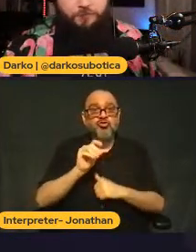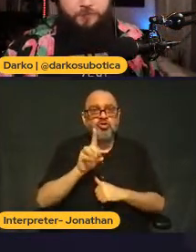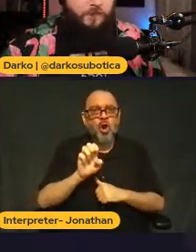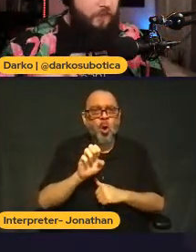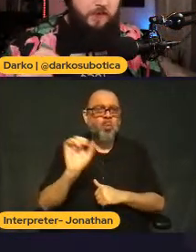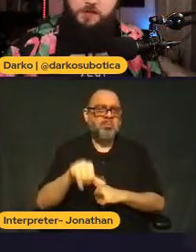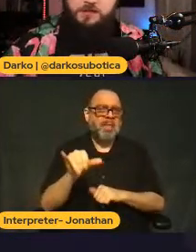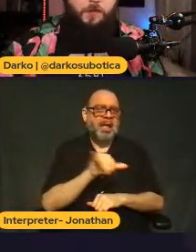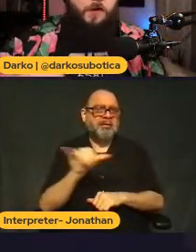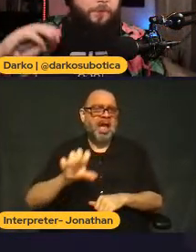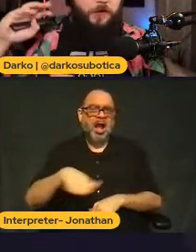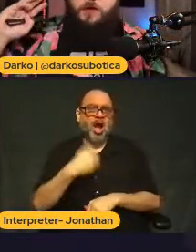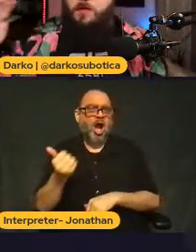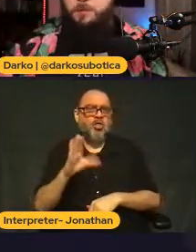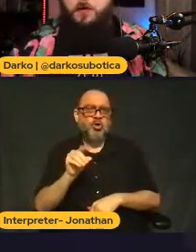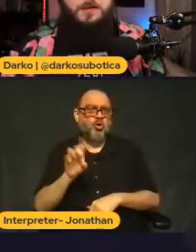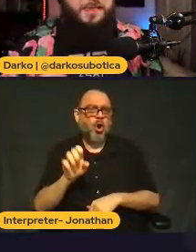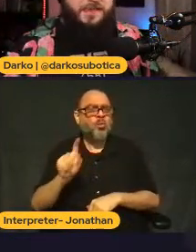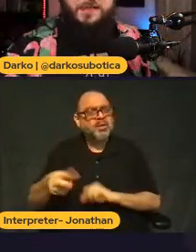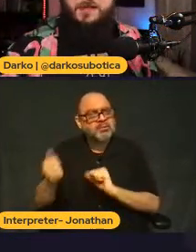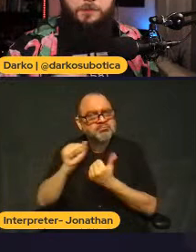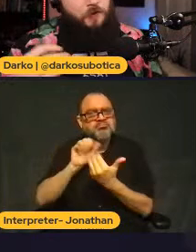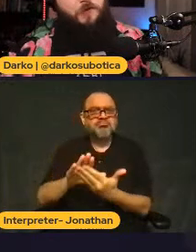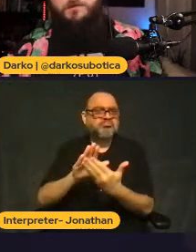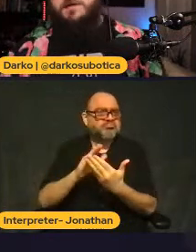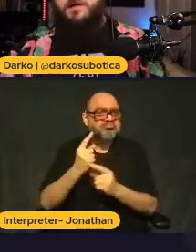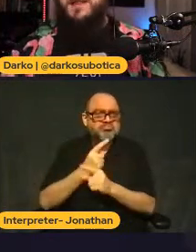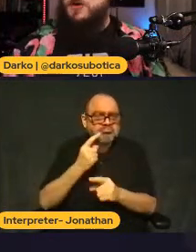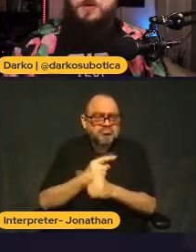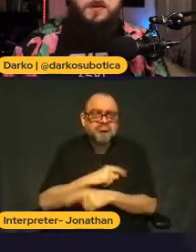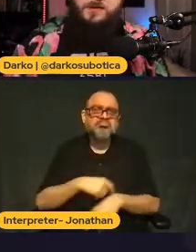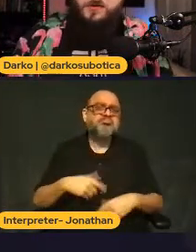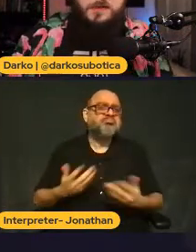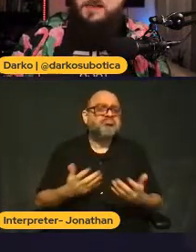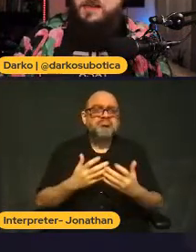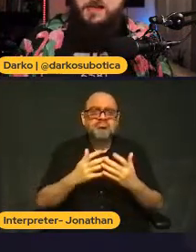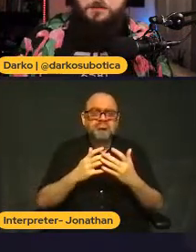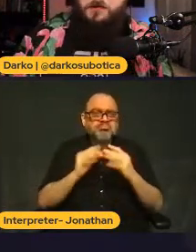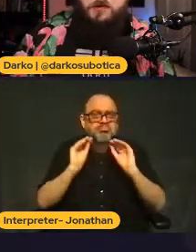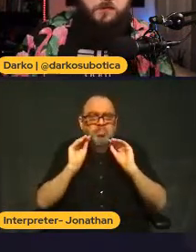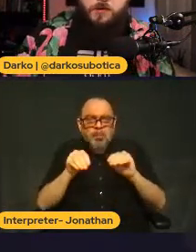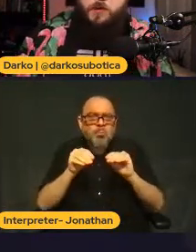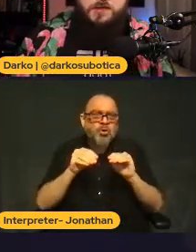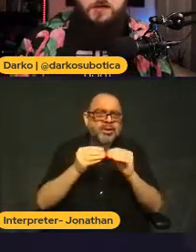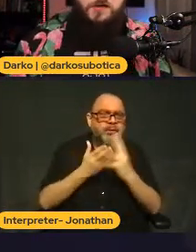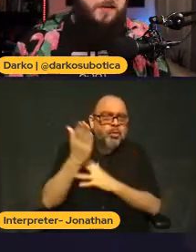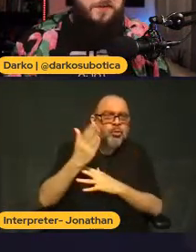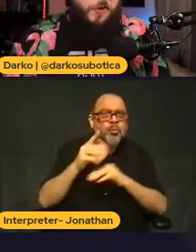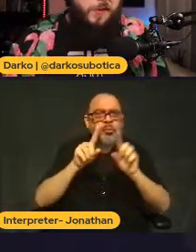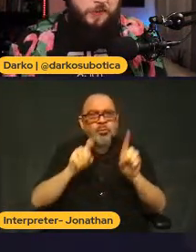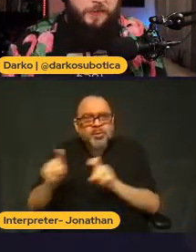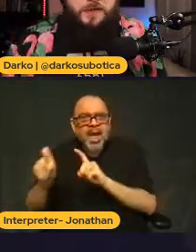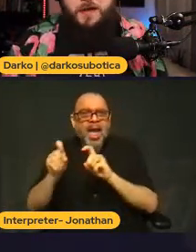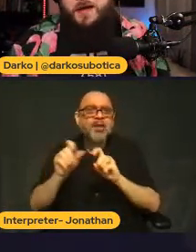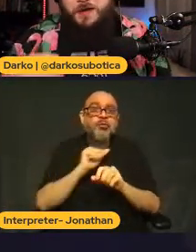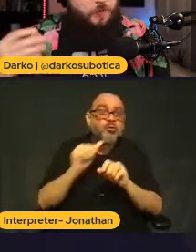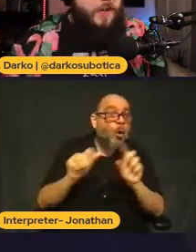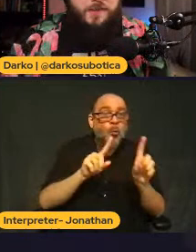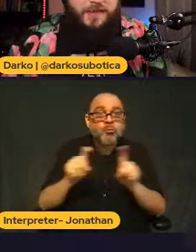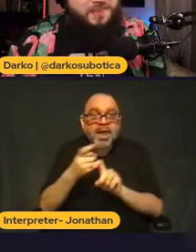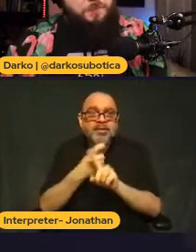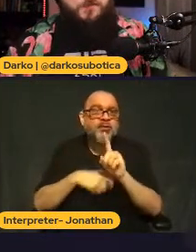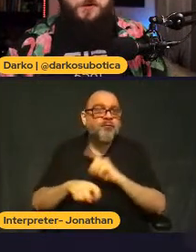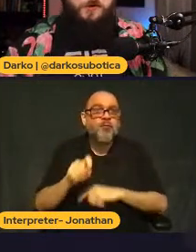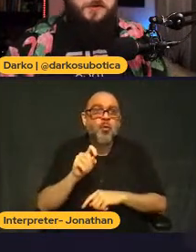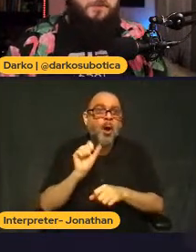code, right? Treat it in the same way. Put it in a repo, test against it, put it through a pipeline. Don't do CDK deploy from your workstation, even though we do it.